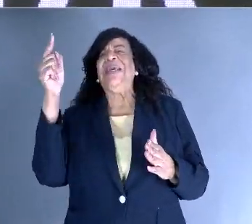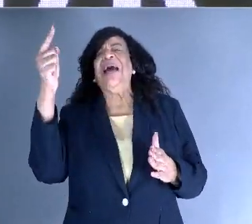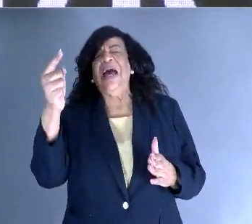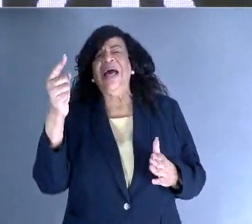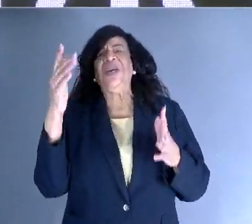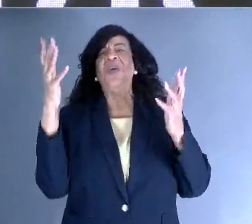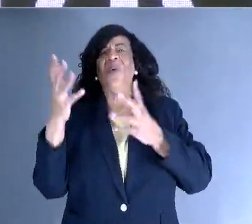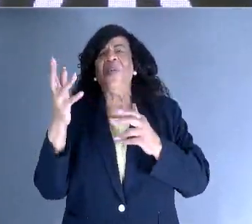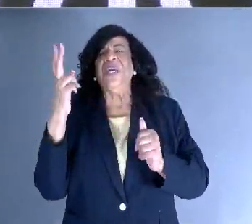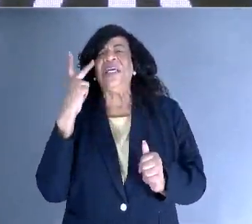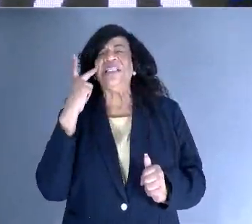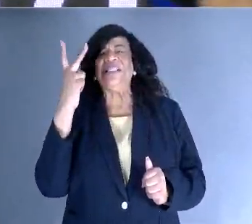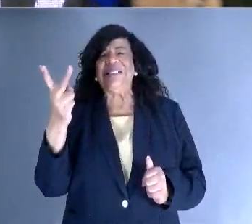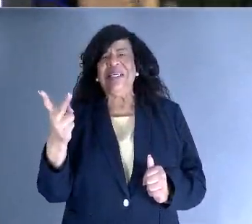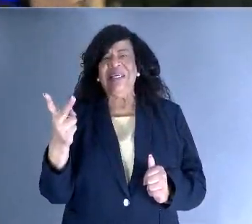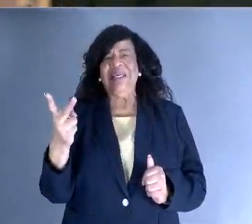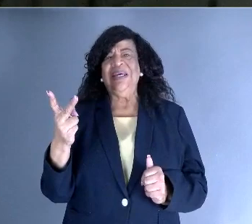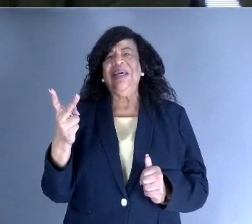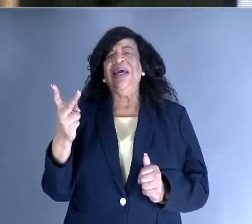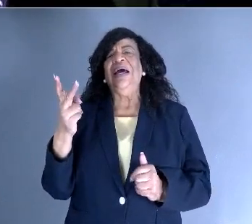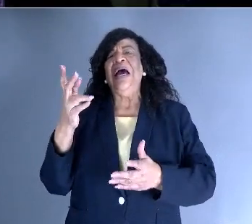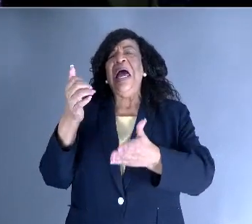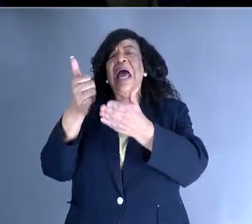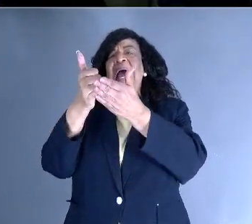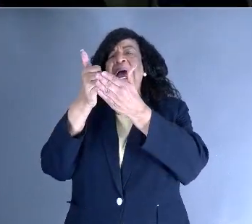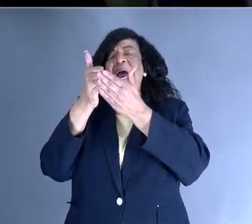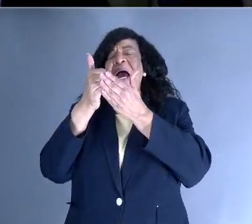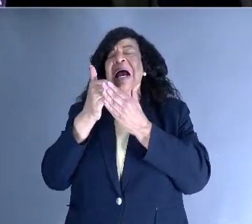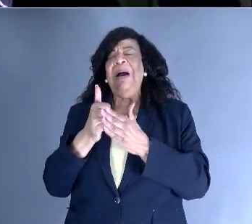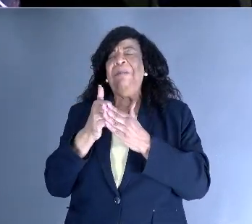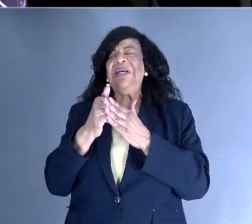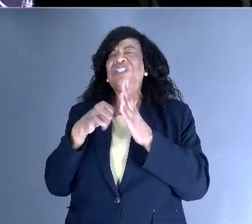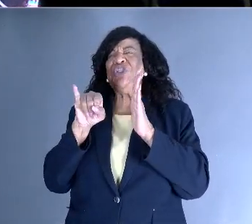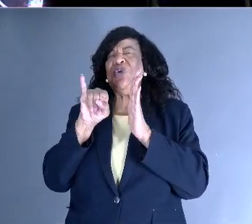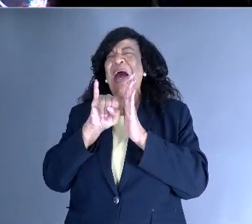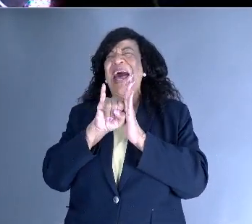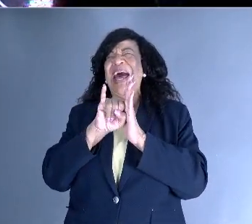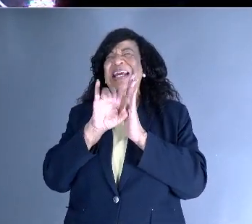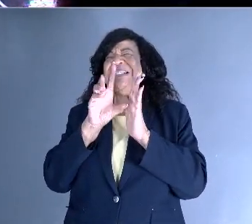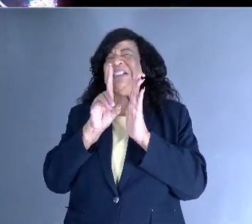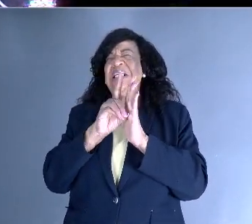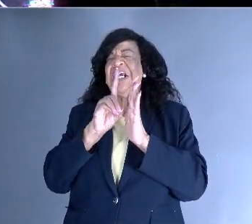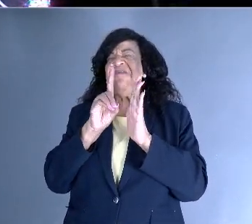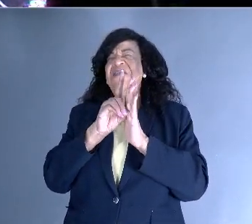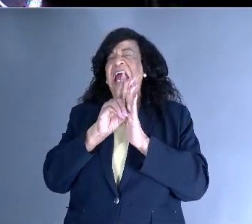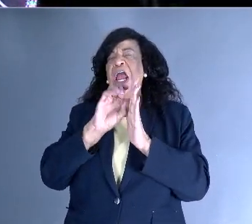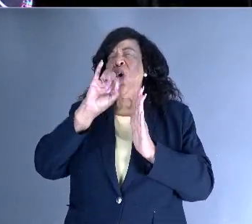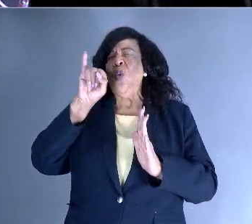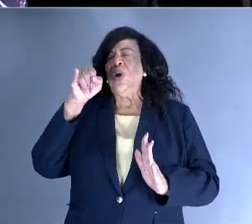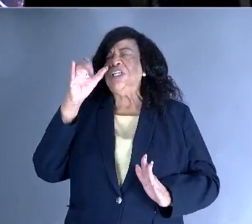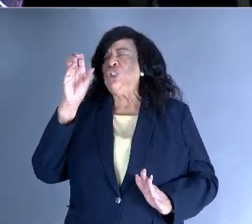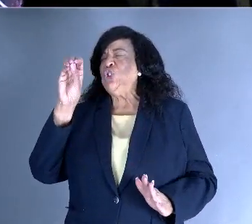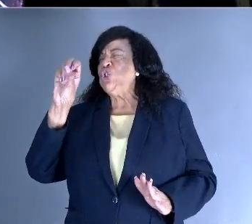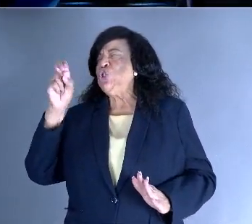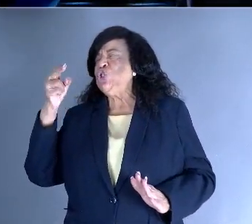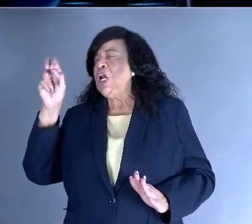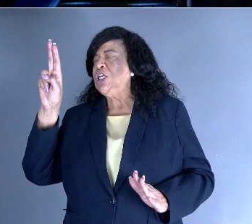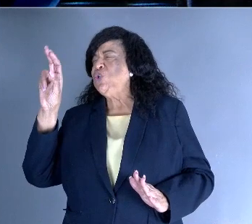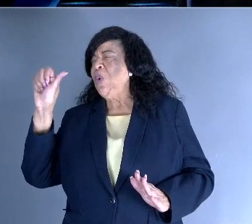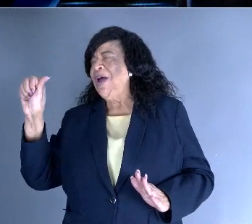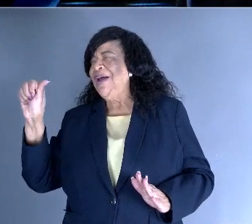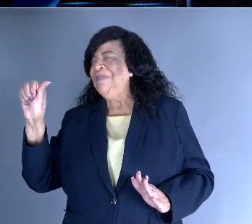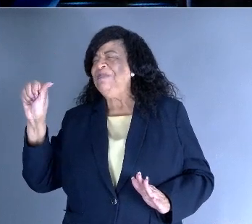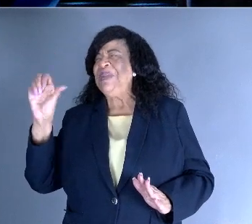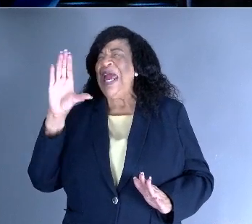help us to identify with Joshua and Caleb and reject the negative words of others